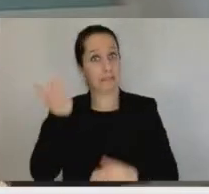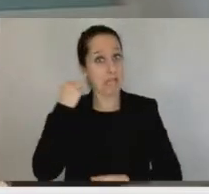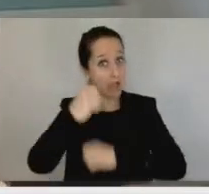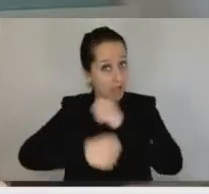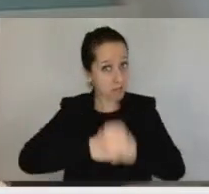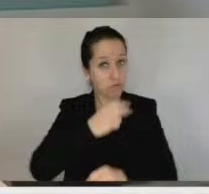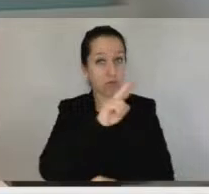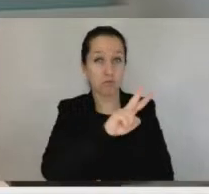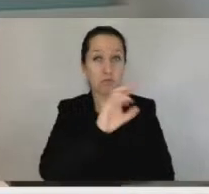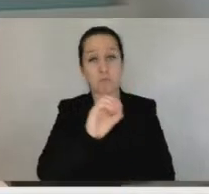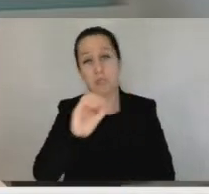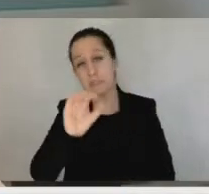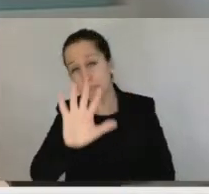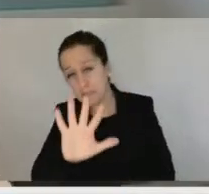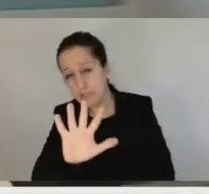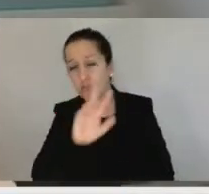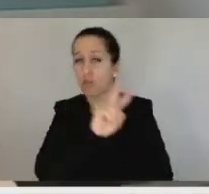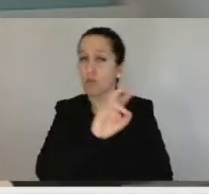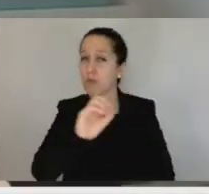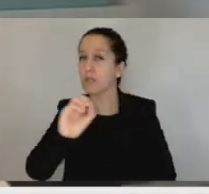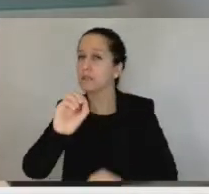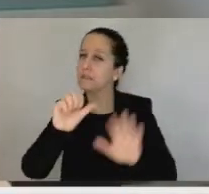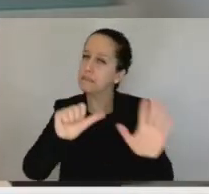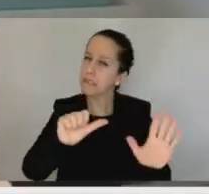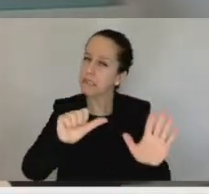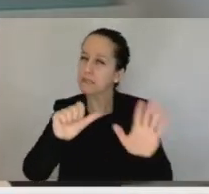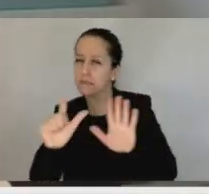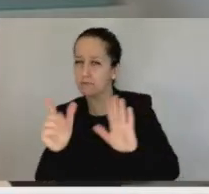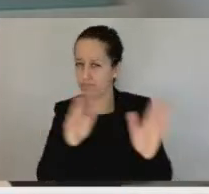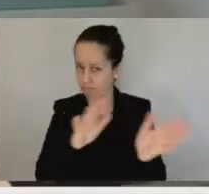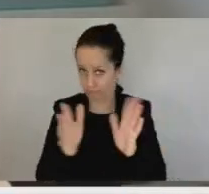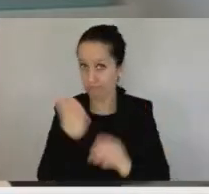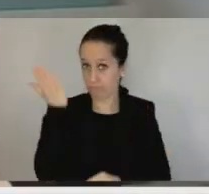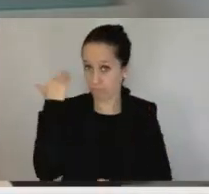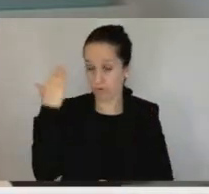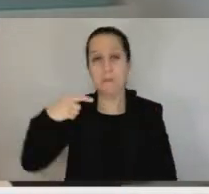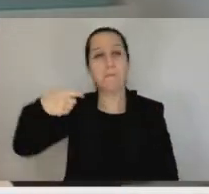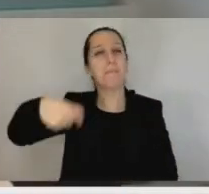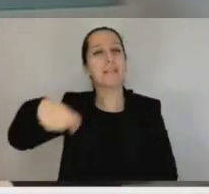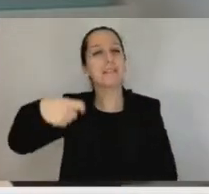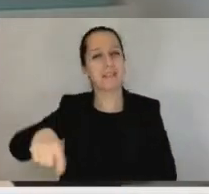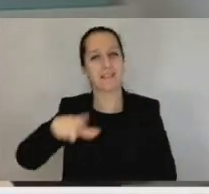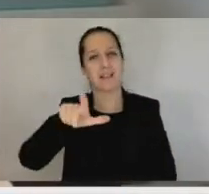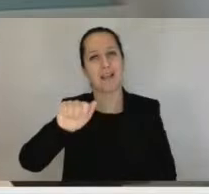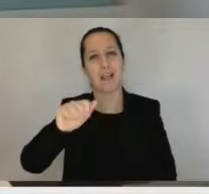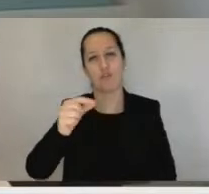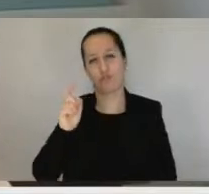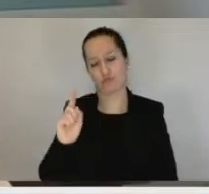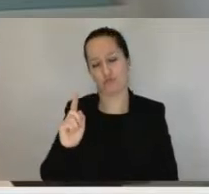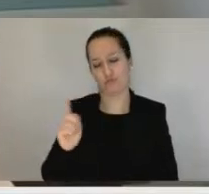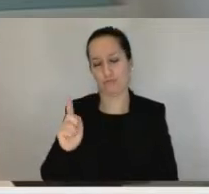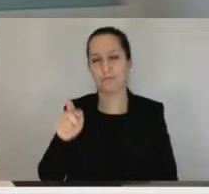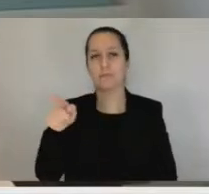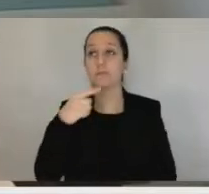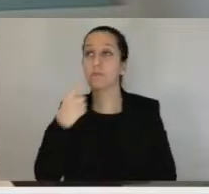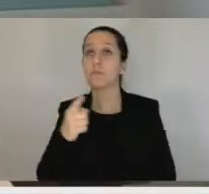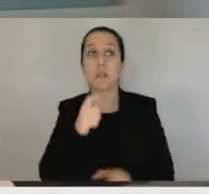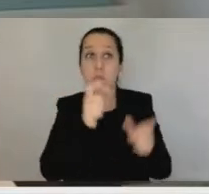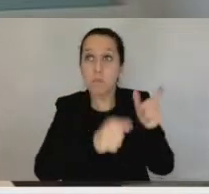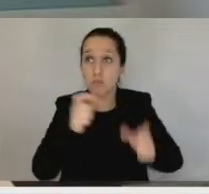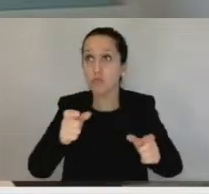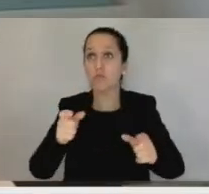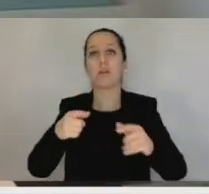7 time, he said of the people entering university in Chile, Today, he said,